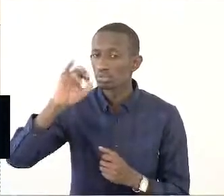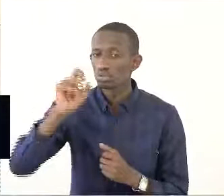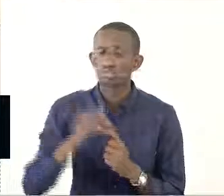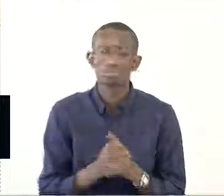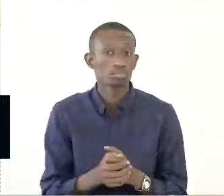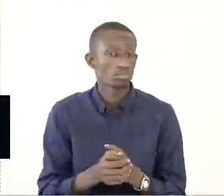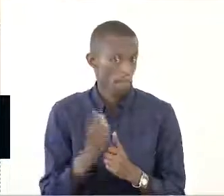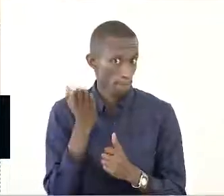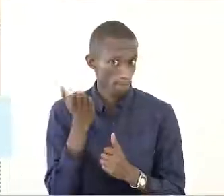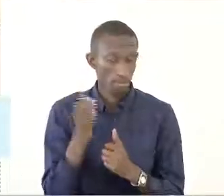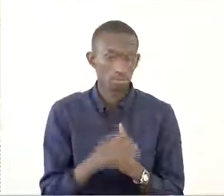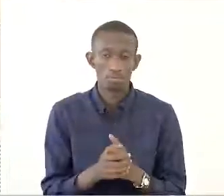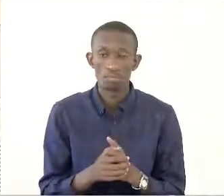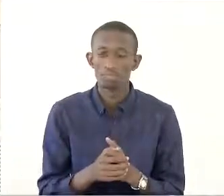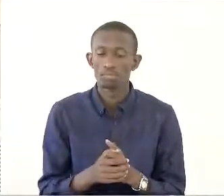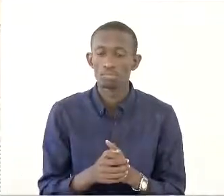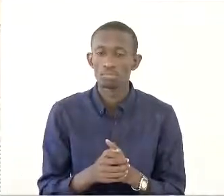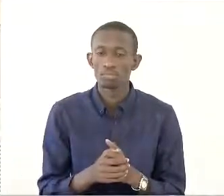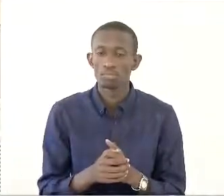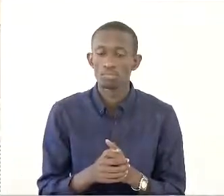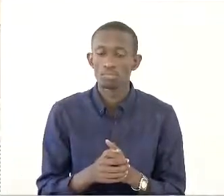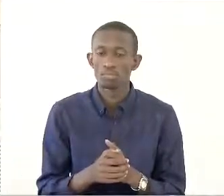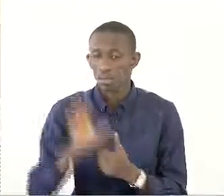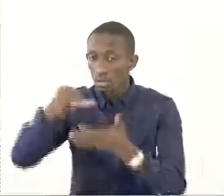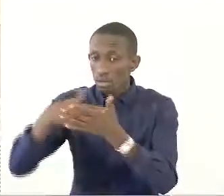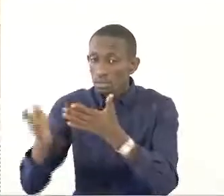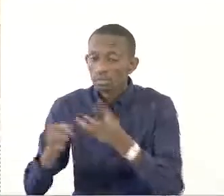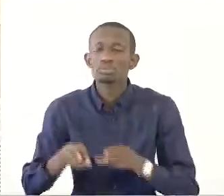by graphical method.